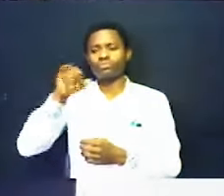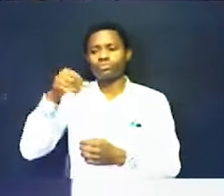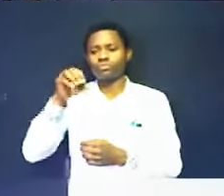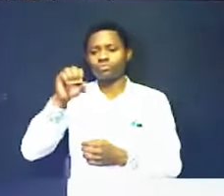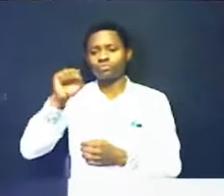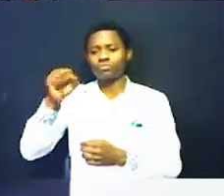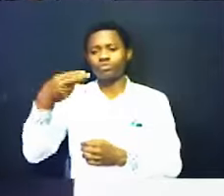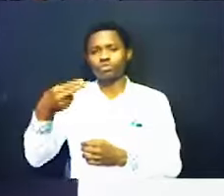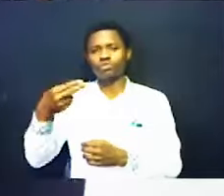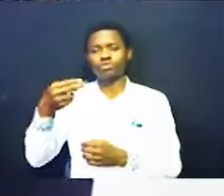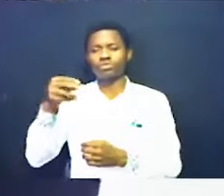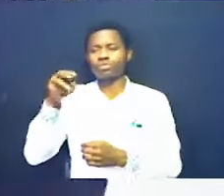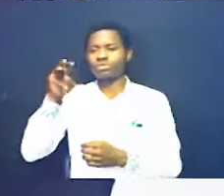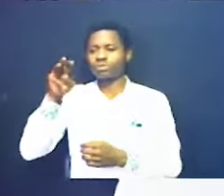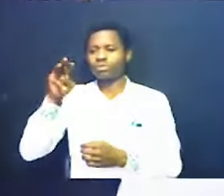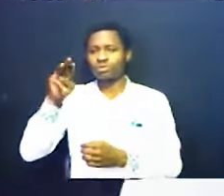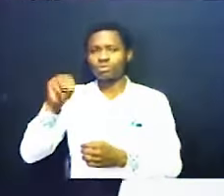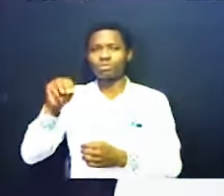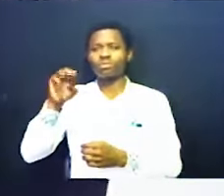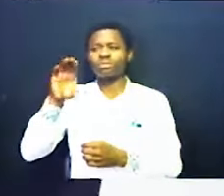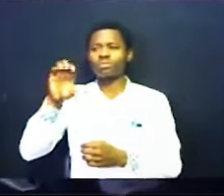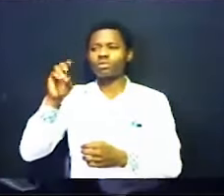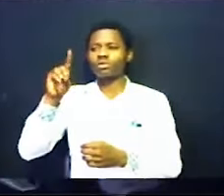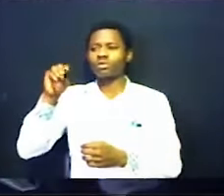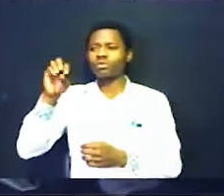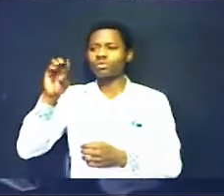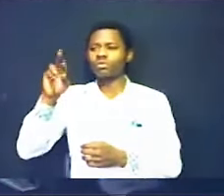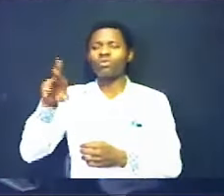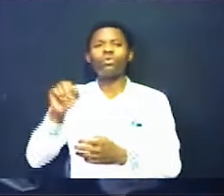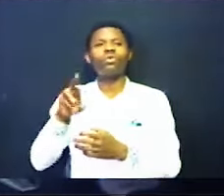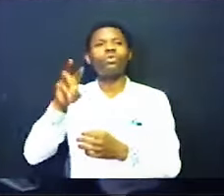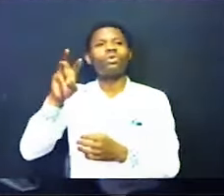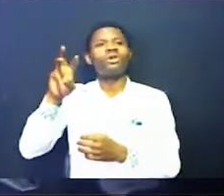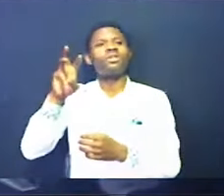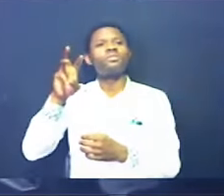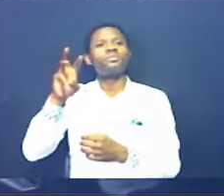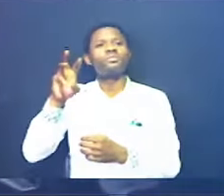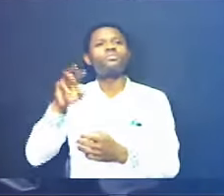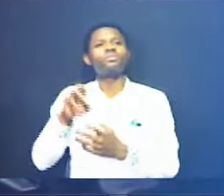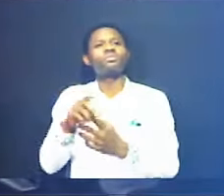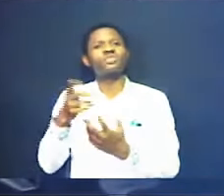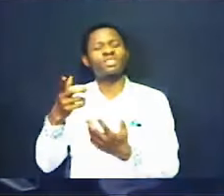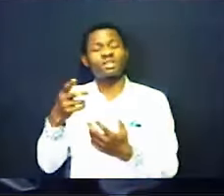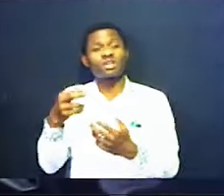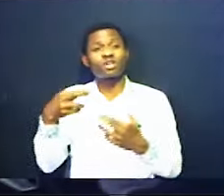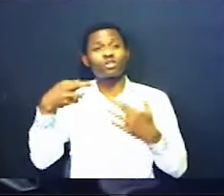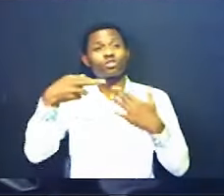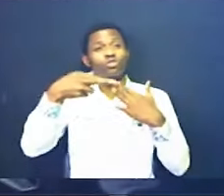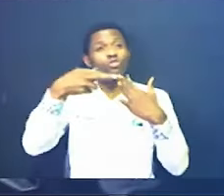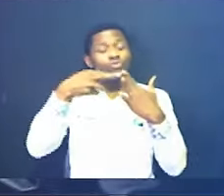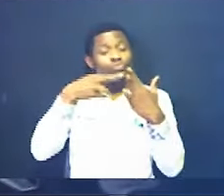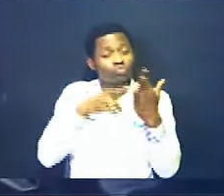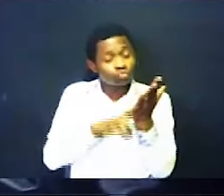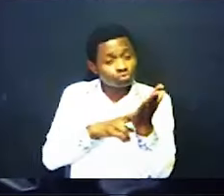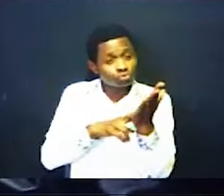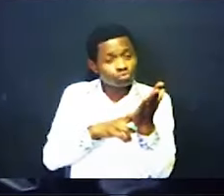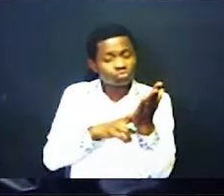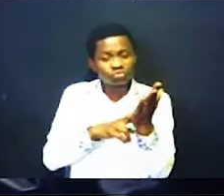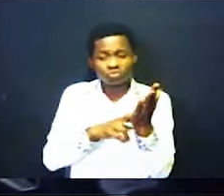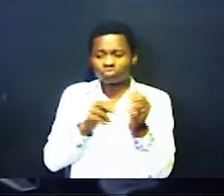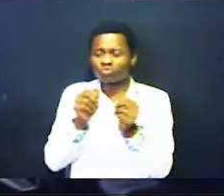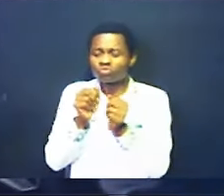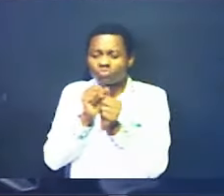Josh McDowell ekai. Rules without relationship leads to rebellion.